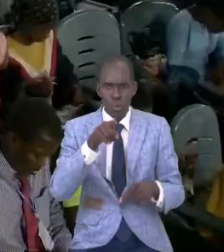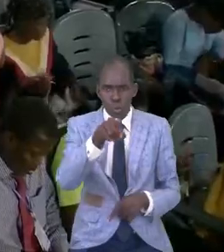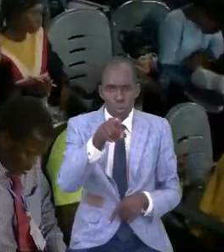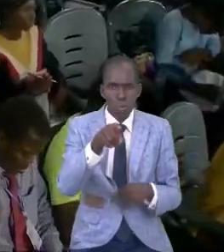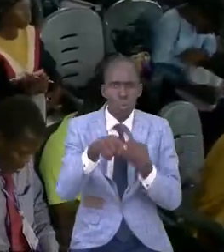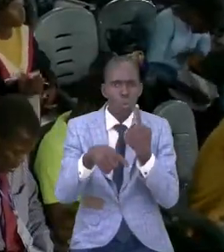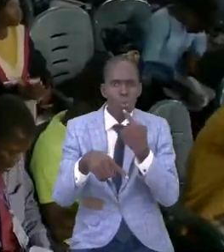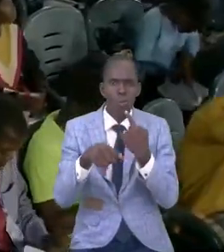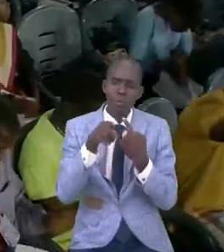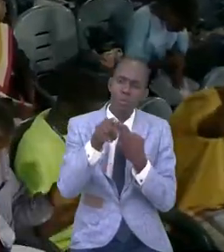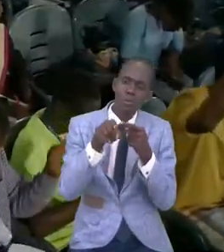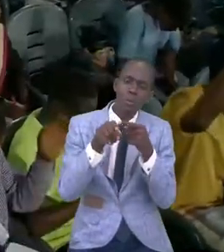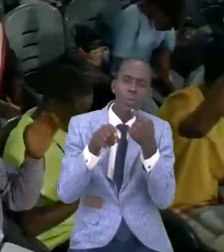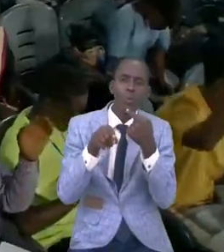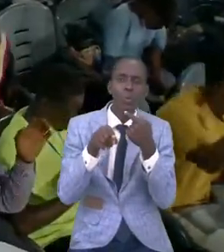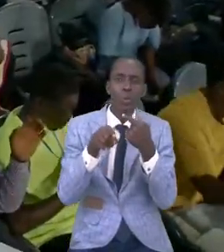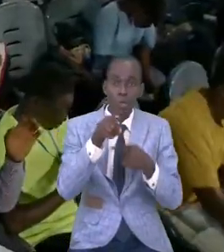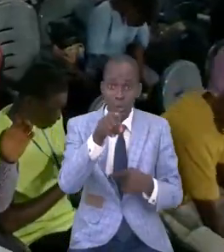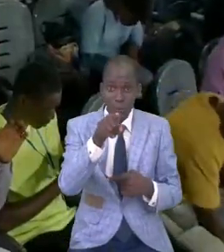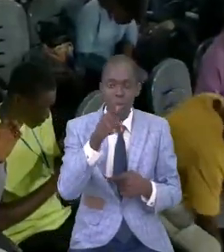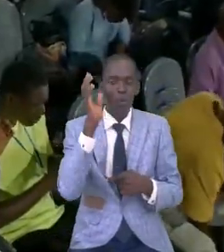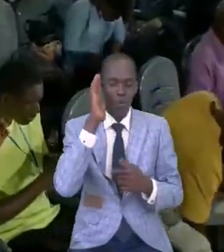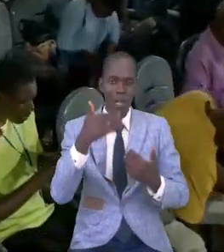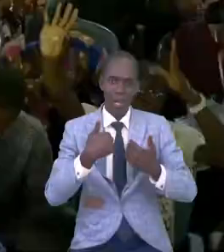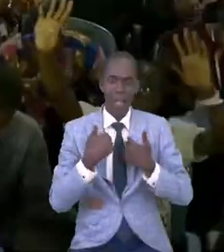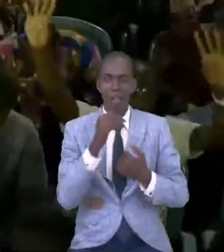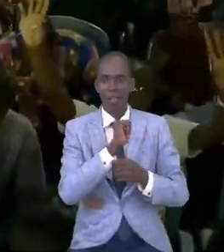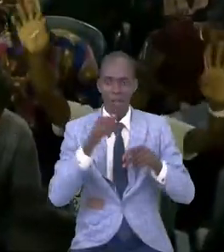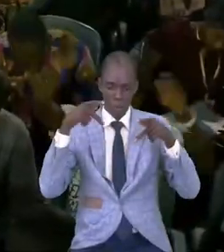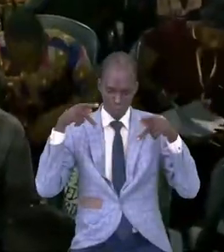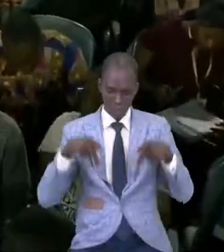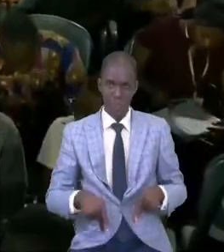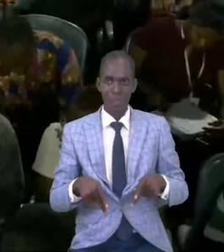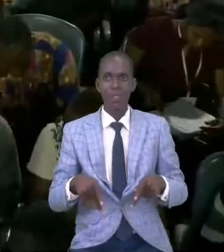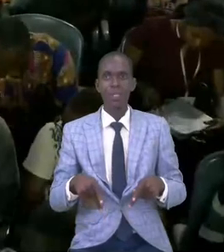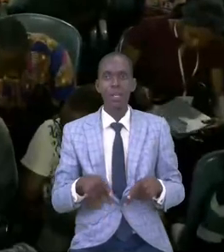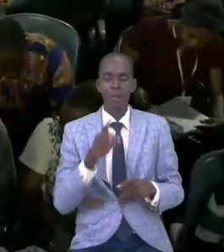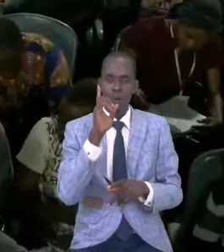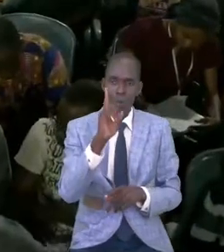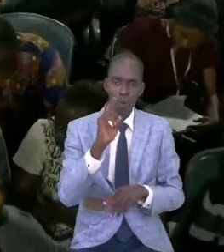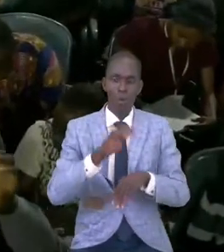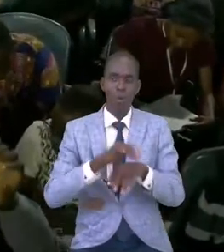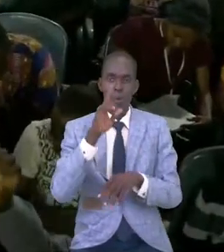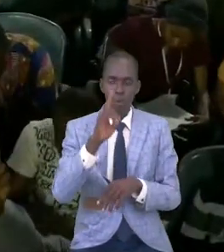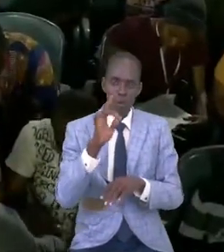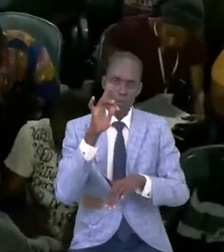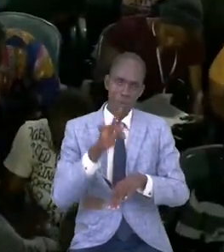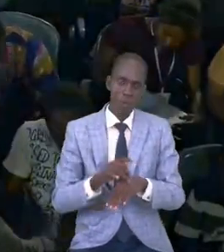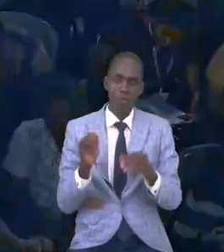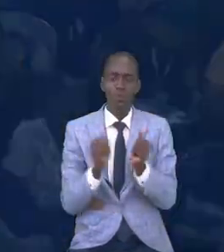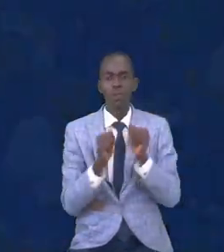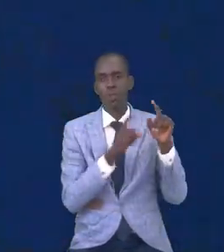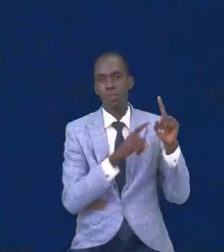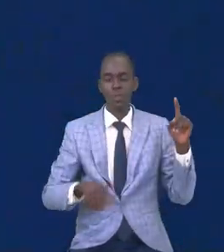you? You will have a personal one-on-one encounter with the Lord